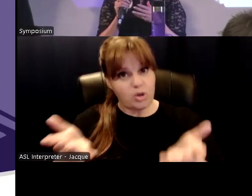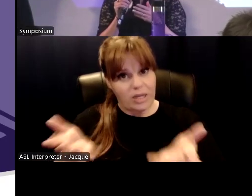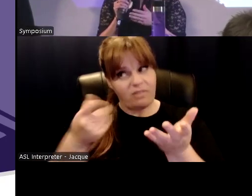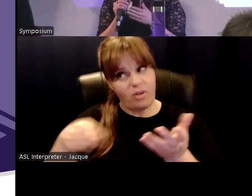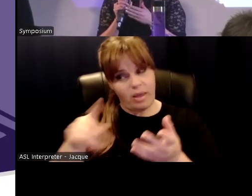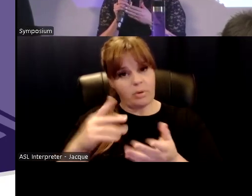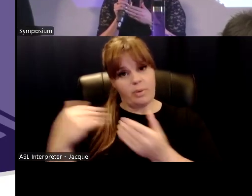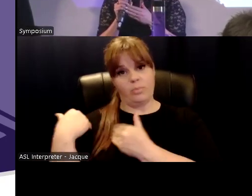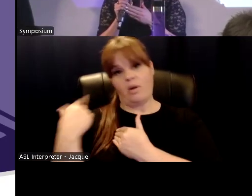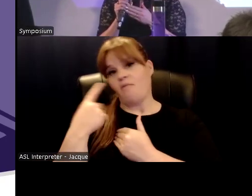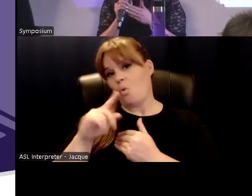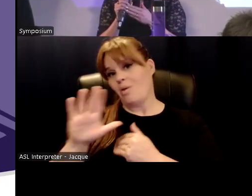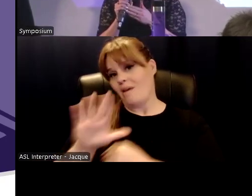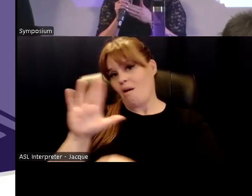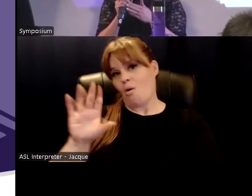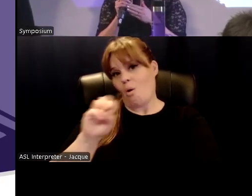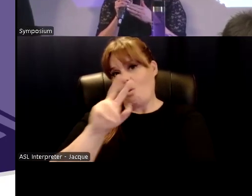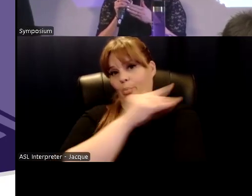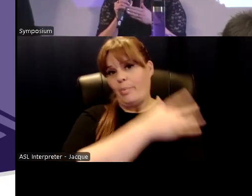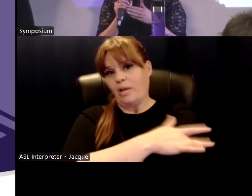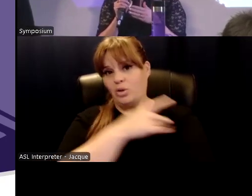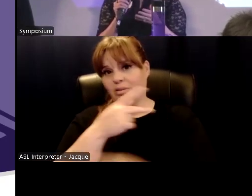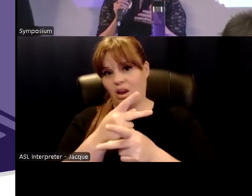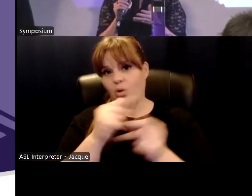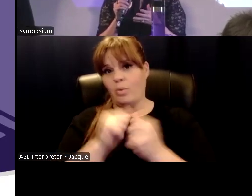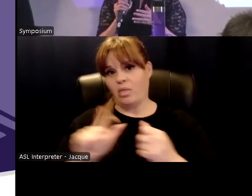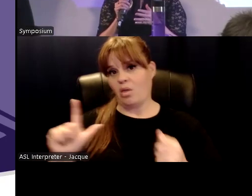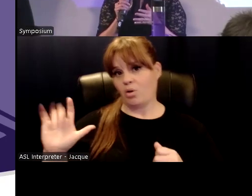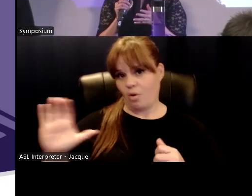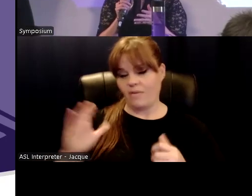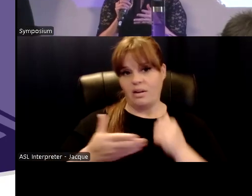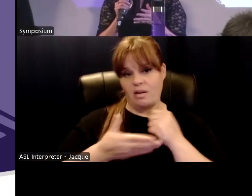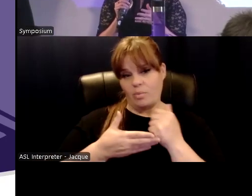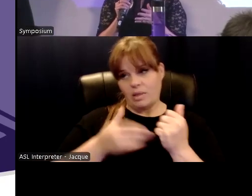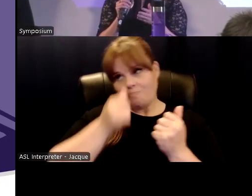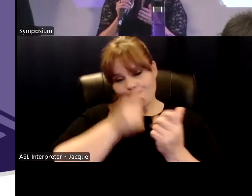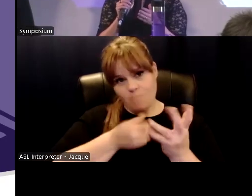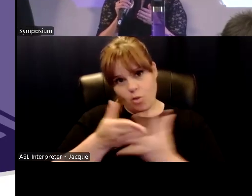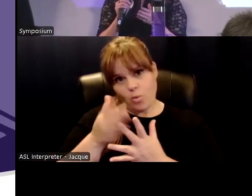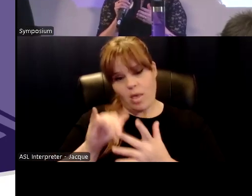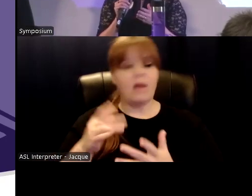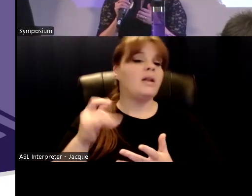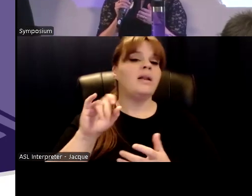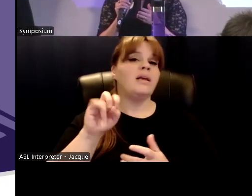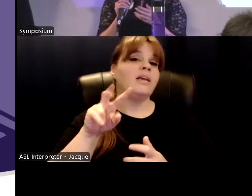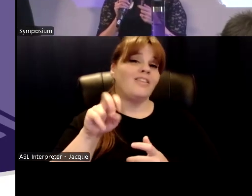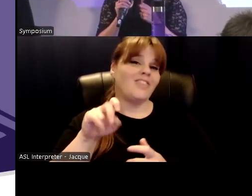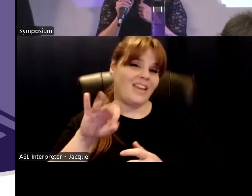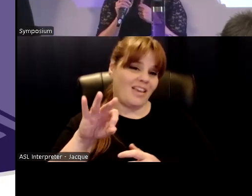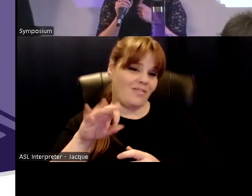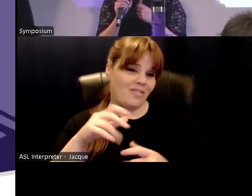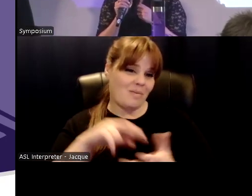for their own patients' care with long COVID and helping them through that, even if it might mean taking a little more time on my